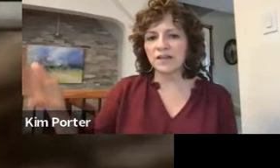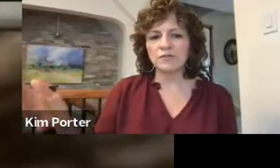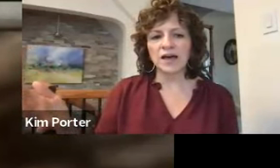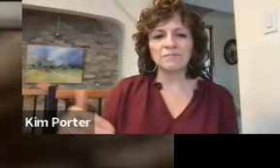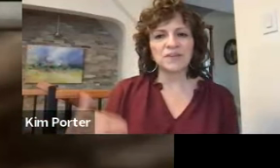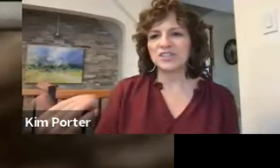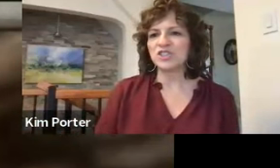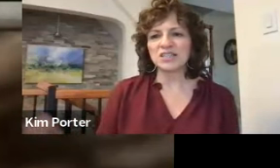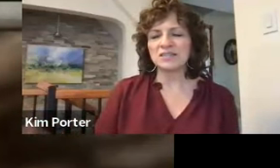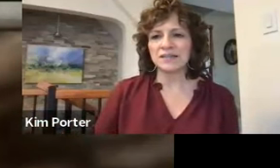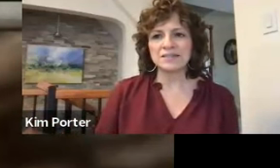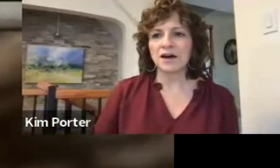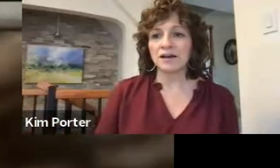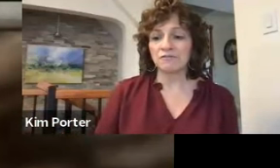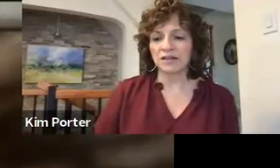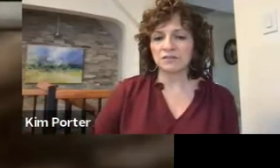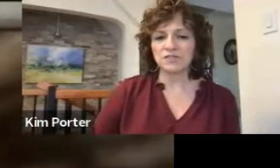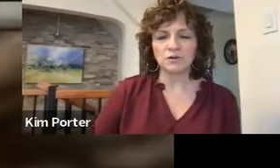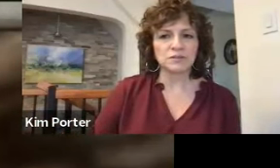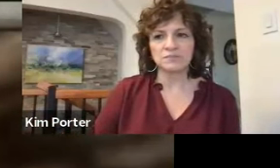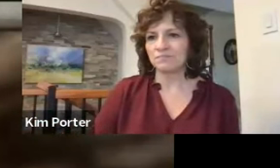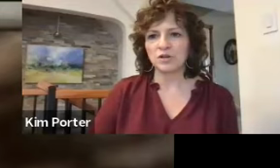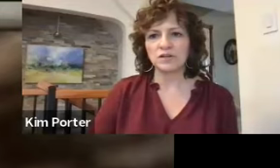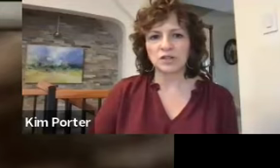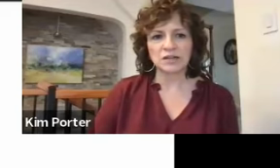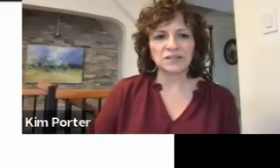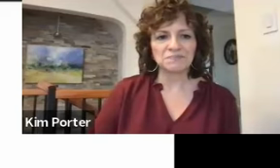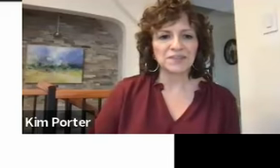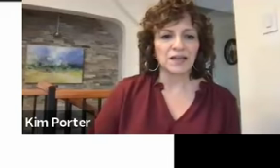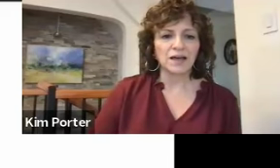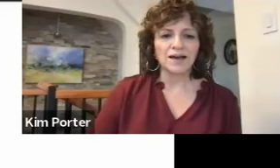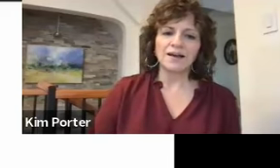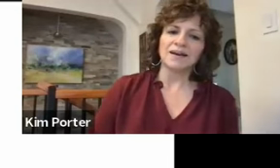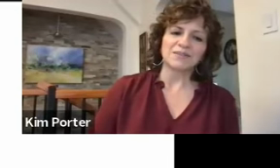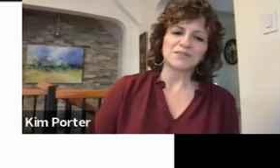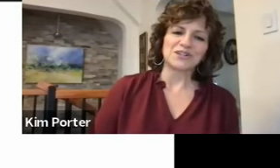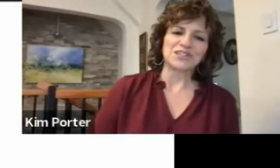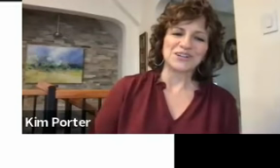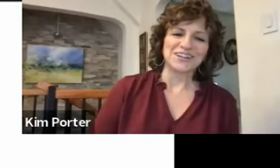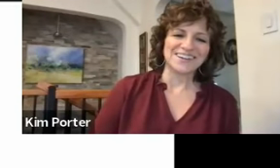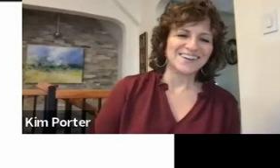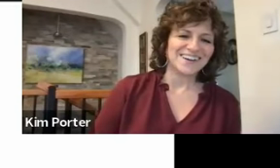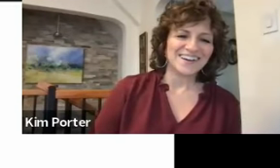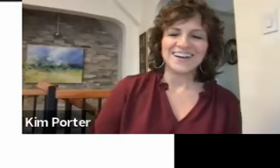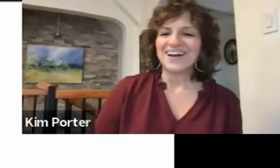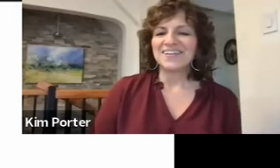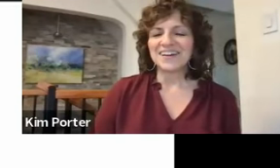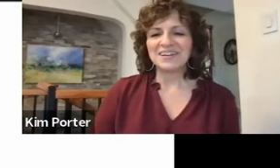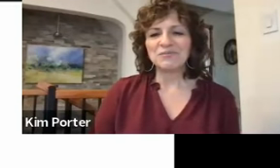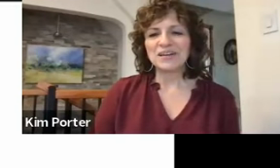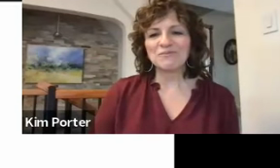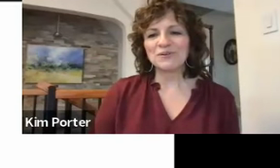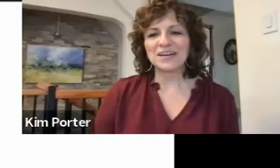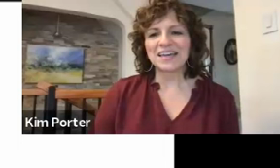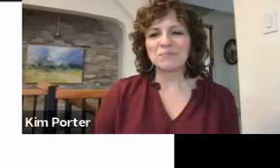disbelief in there that it just is not effective. So don't even try it, right? I love this cartoon,